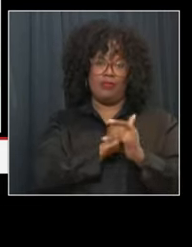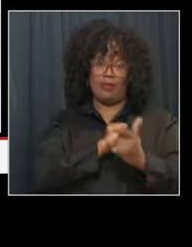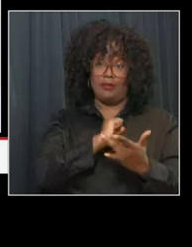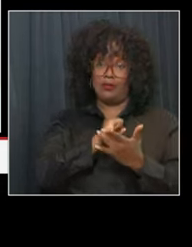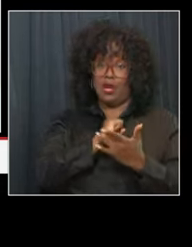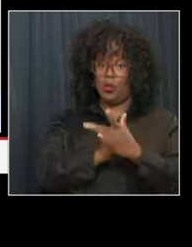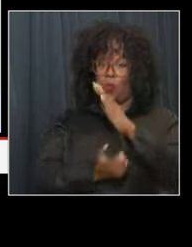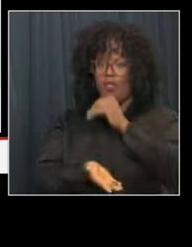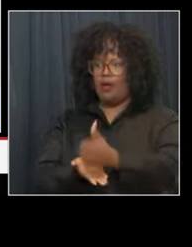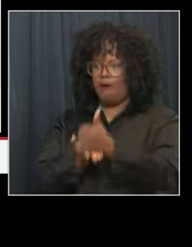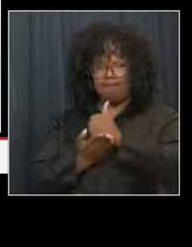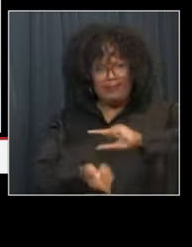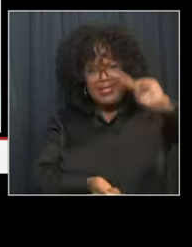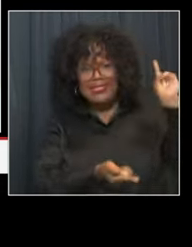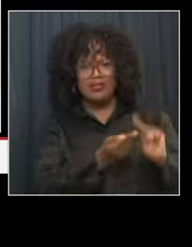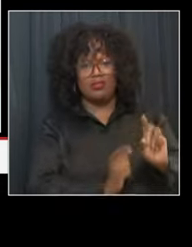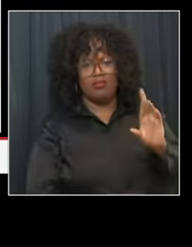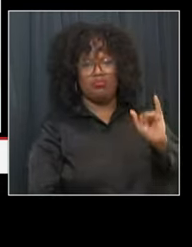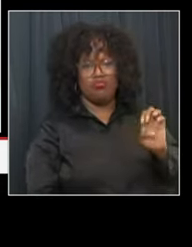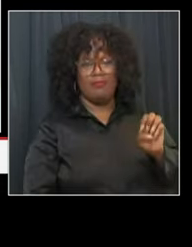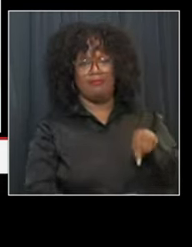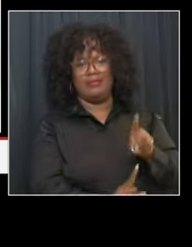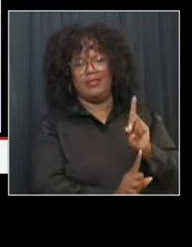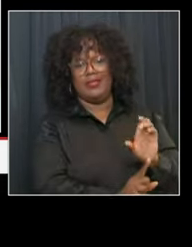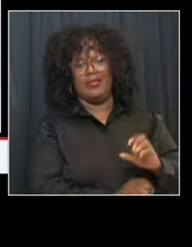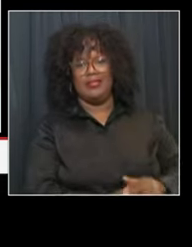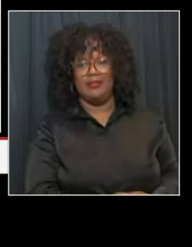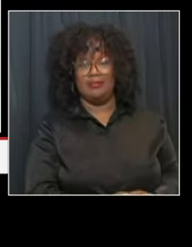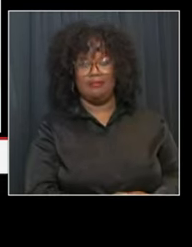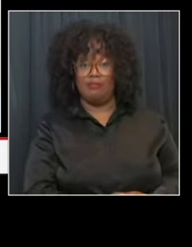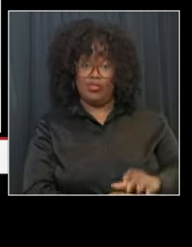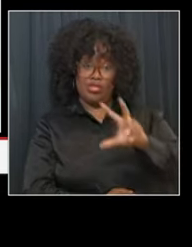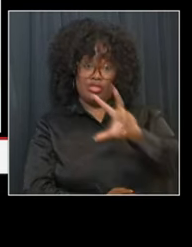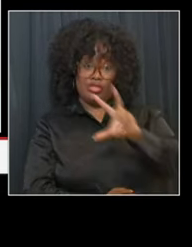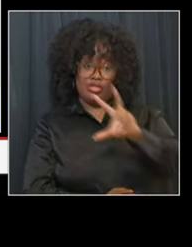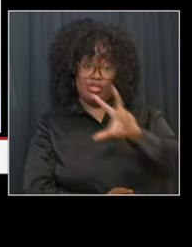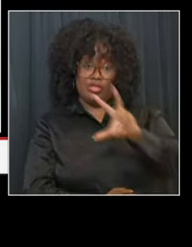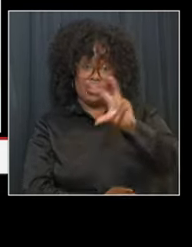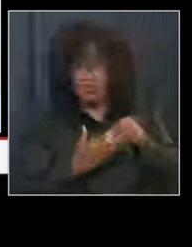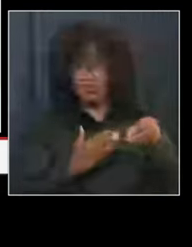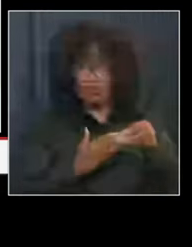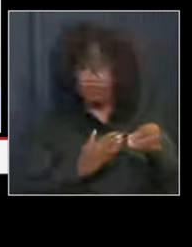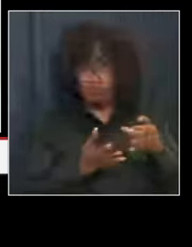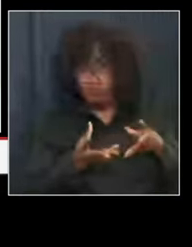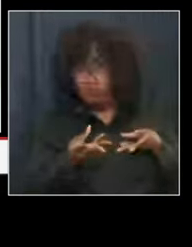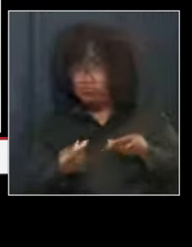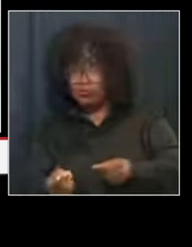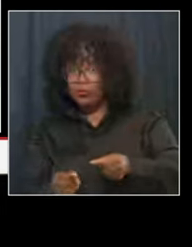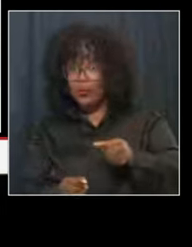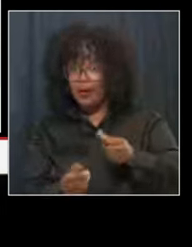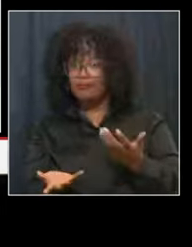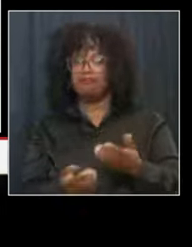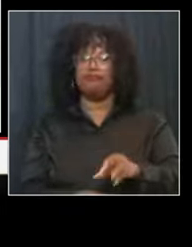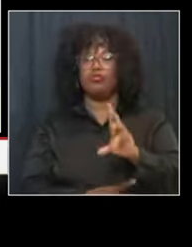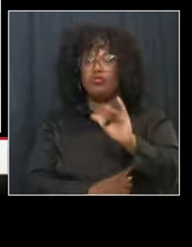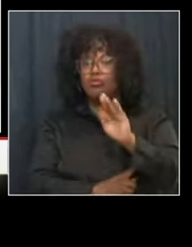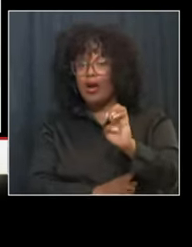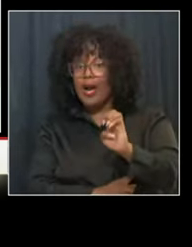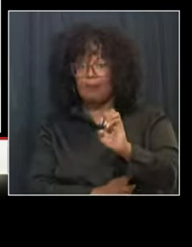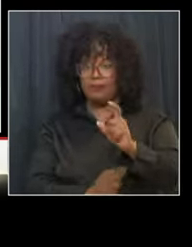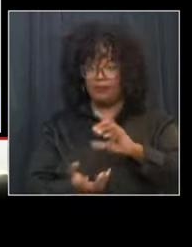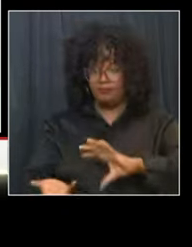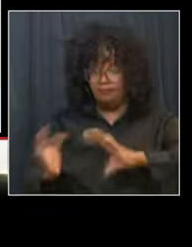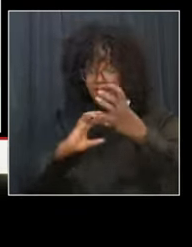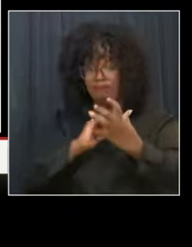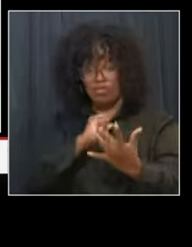so included also in that $30 million investment is for more crime-fighting technology and equipment. We also